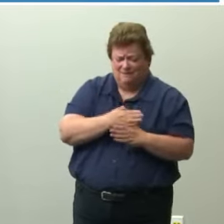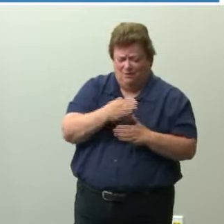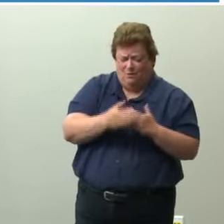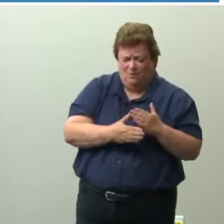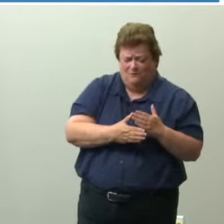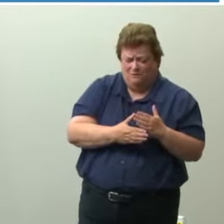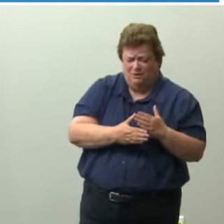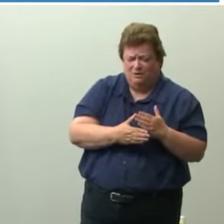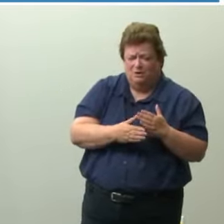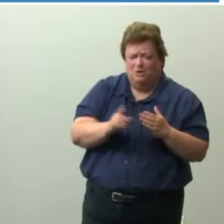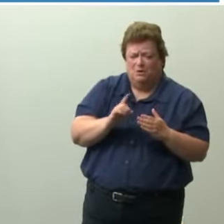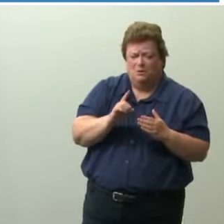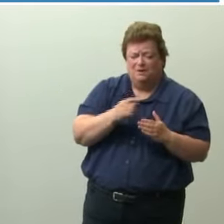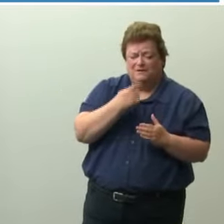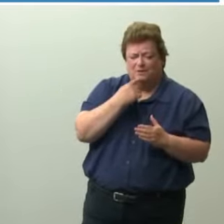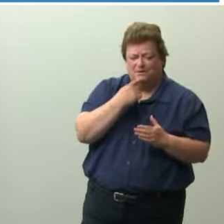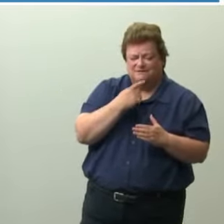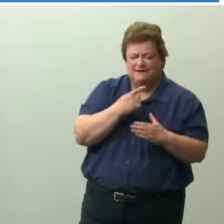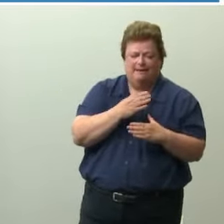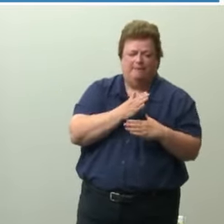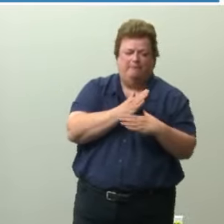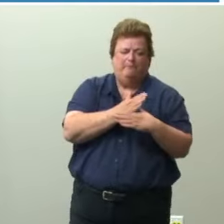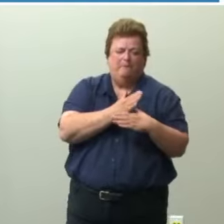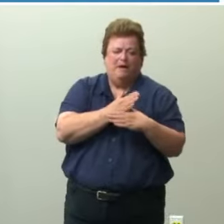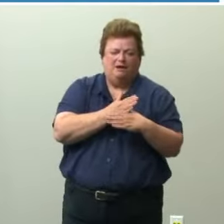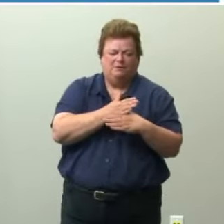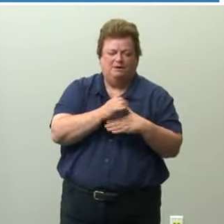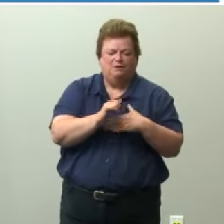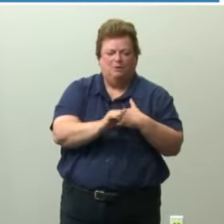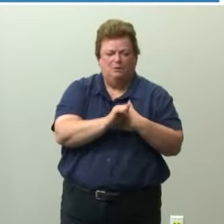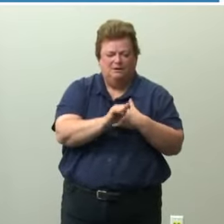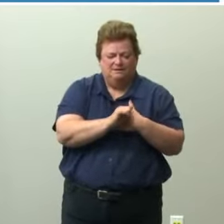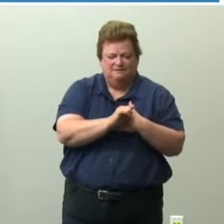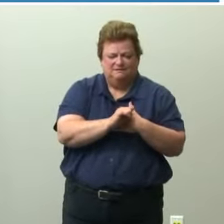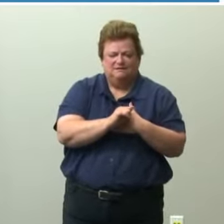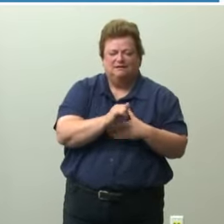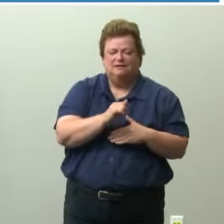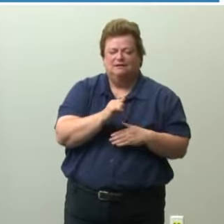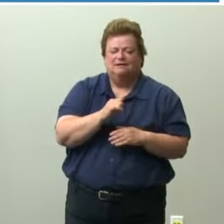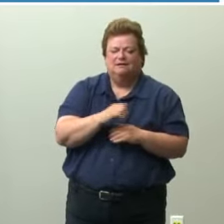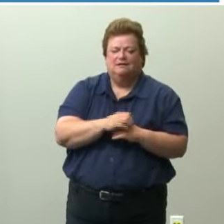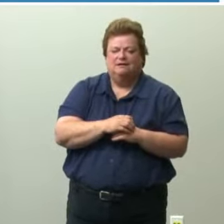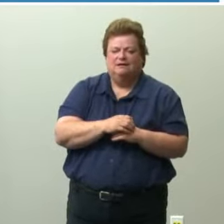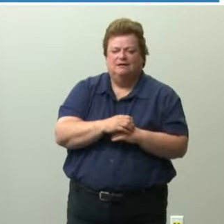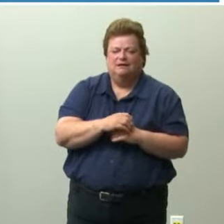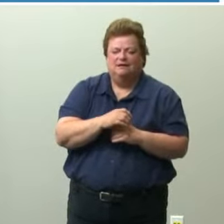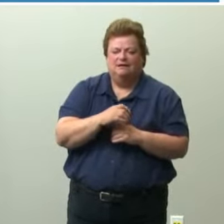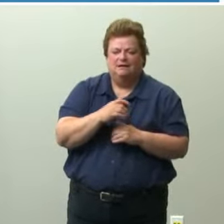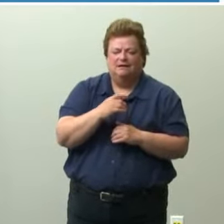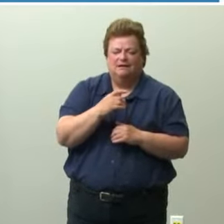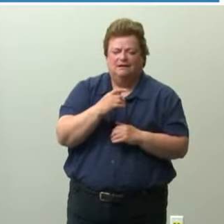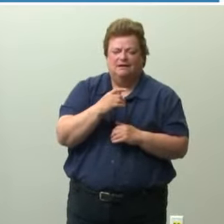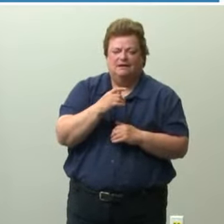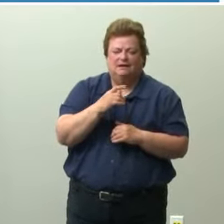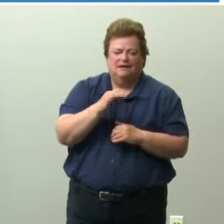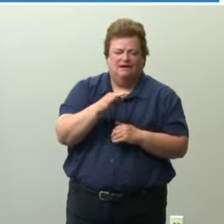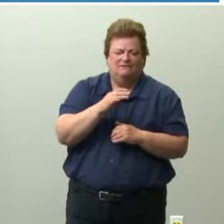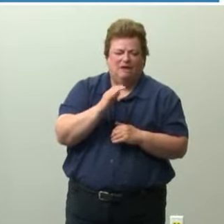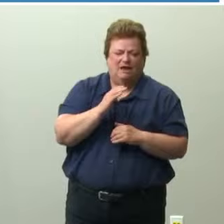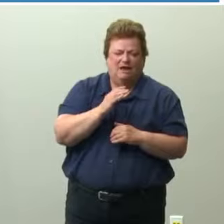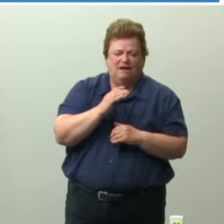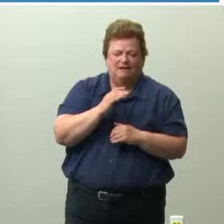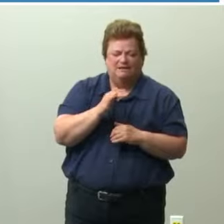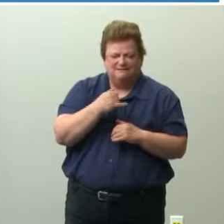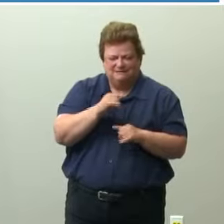cases where they would say moderate risk for the masking, and our positivity rate that they use remains a little